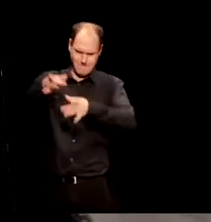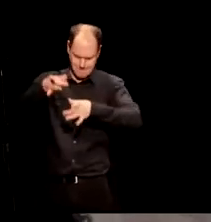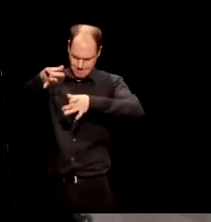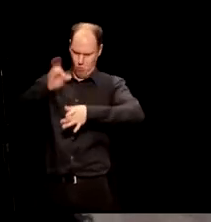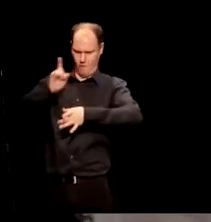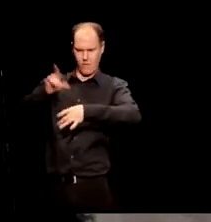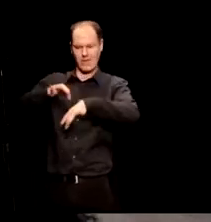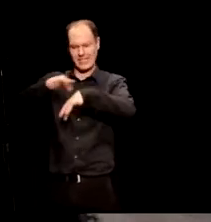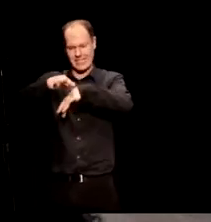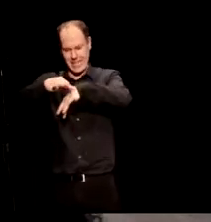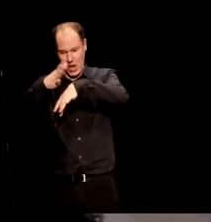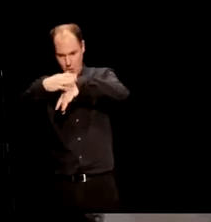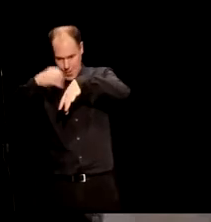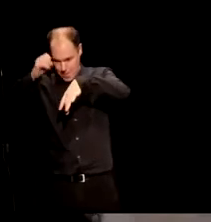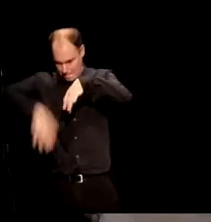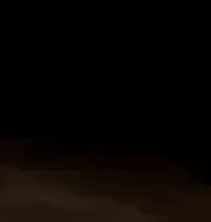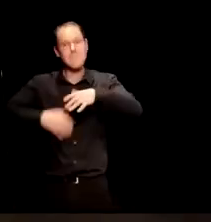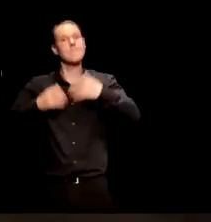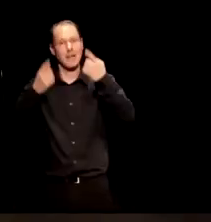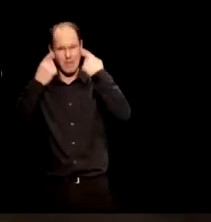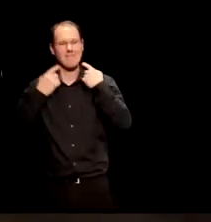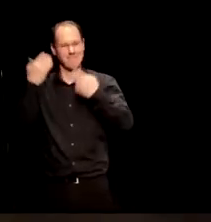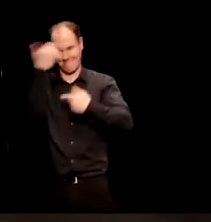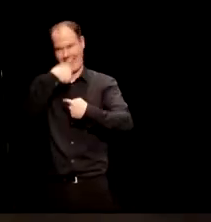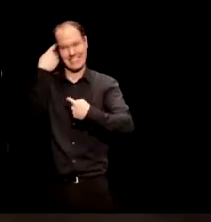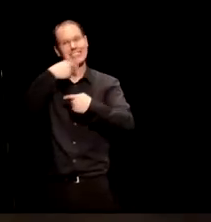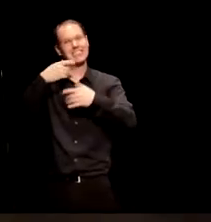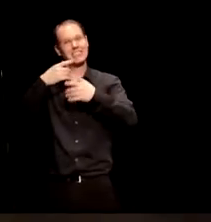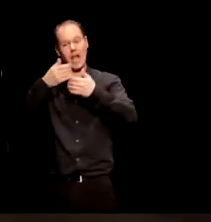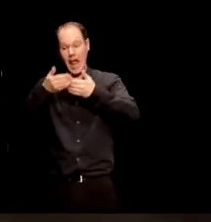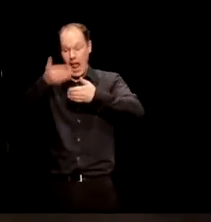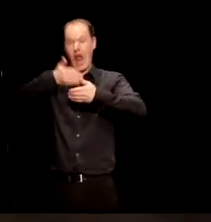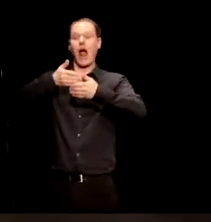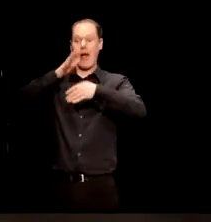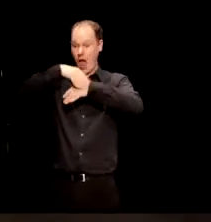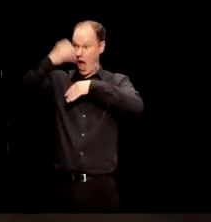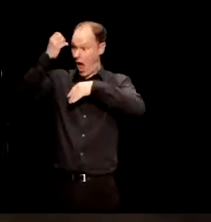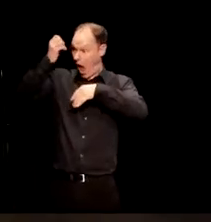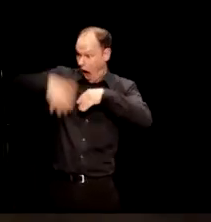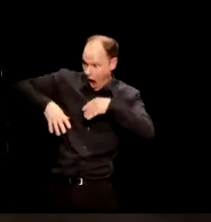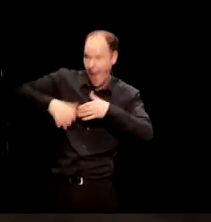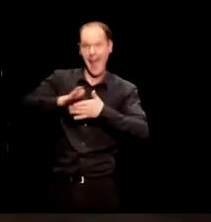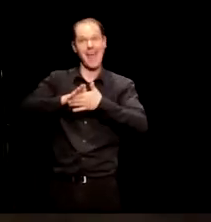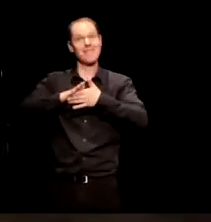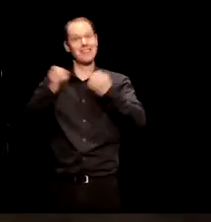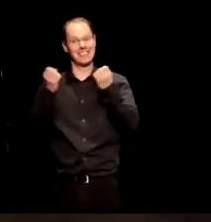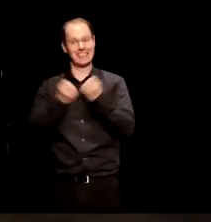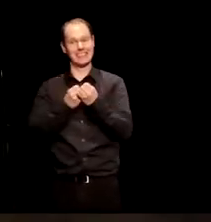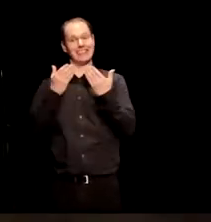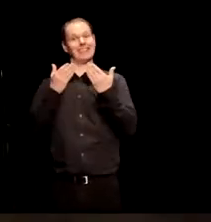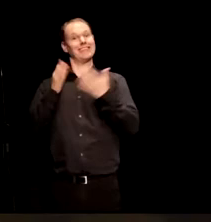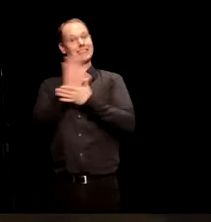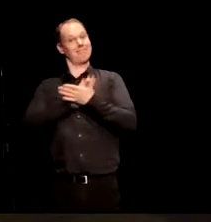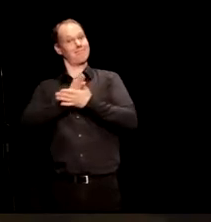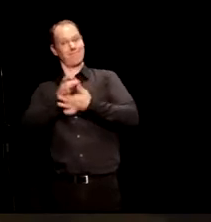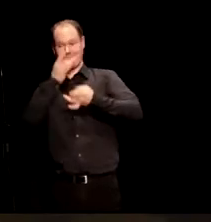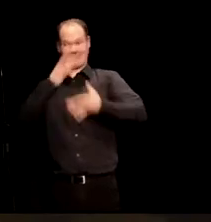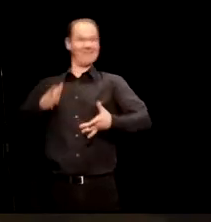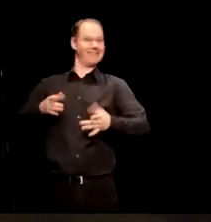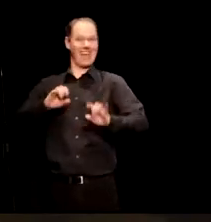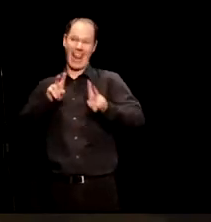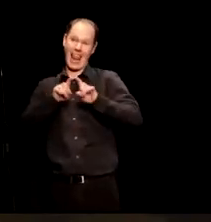removes the outer skin and leaves it in its place a peach-like complexion that can't be duplicated, even in